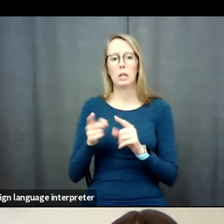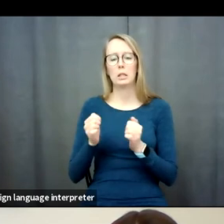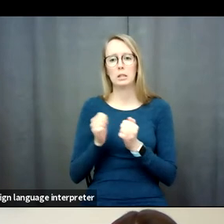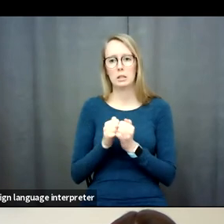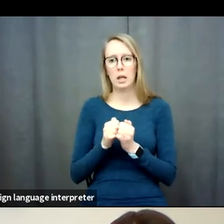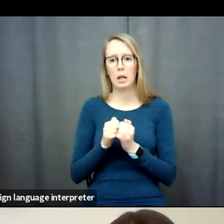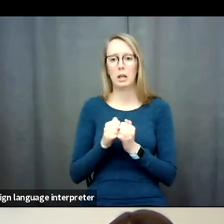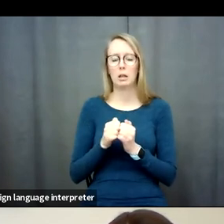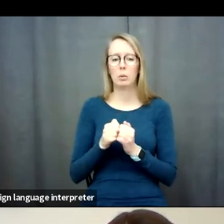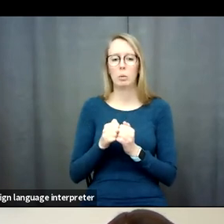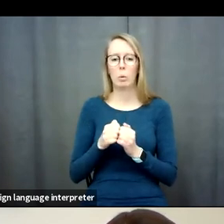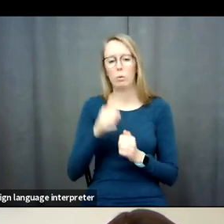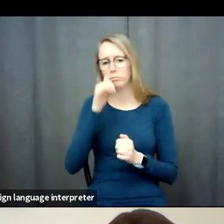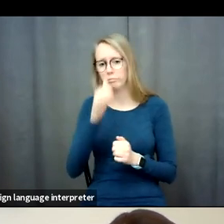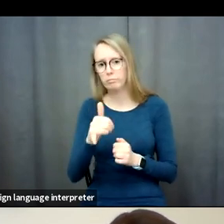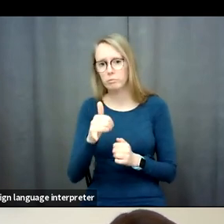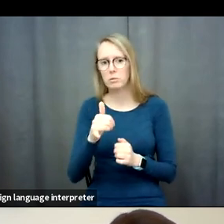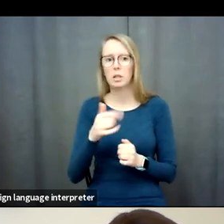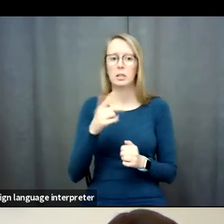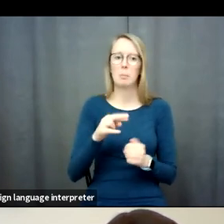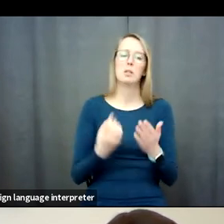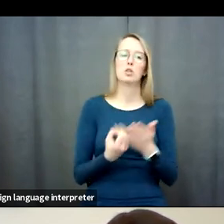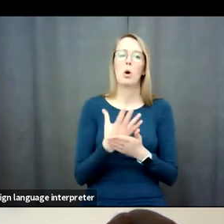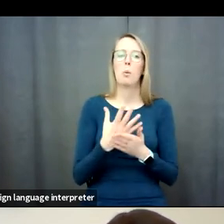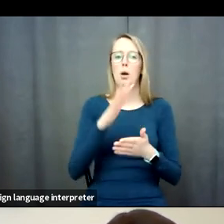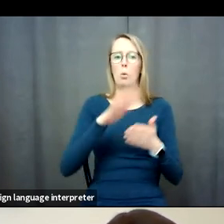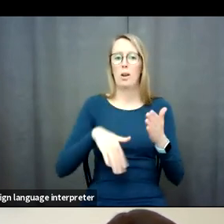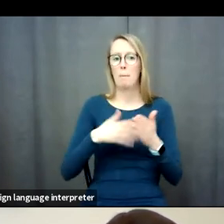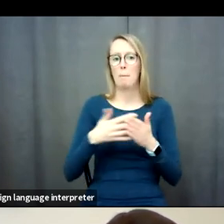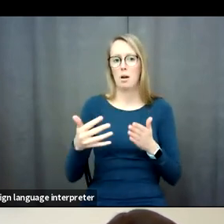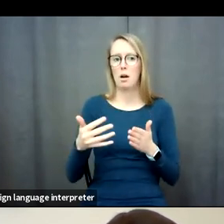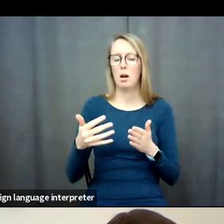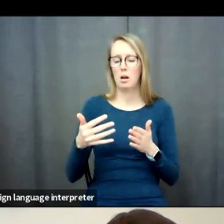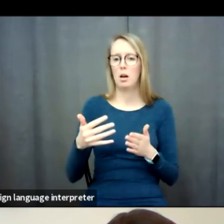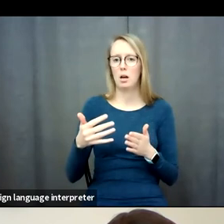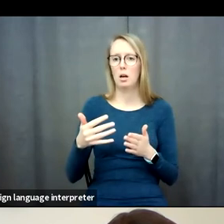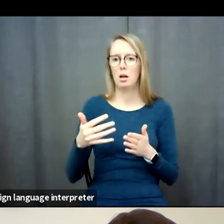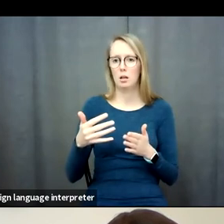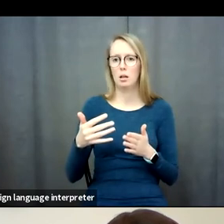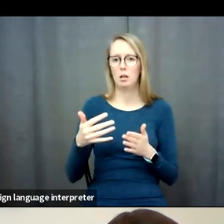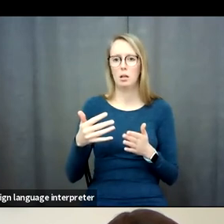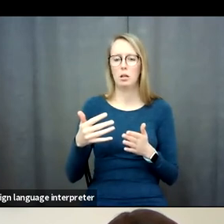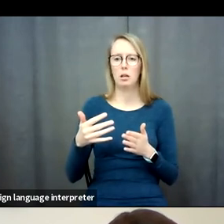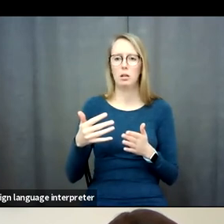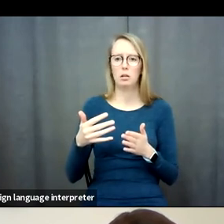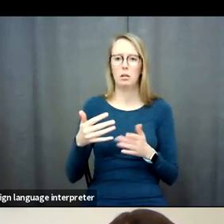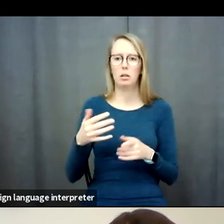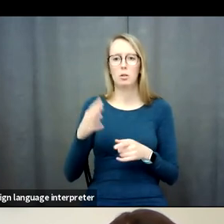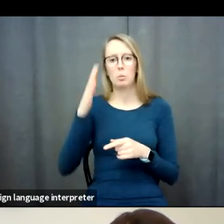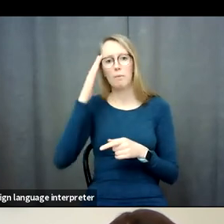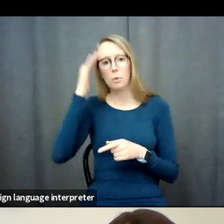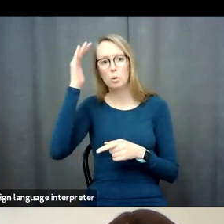against this, for example, to schedule in another way. For example, schedule adults in